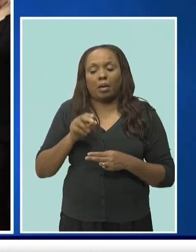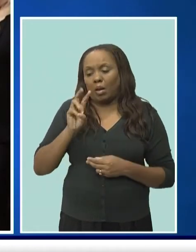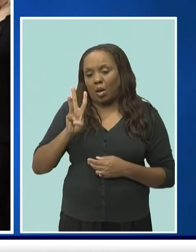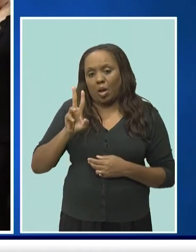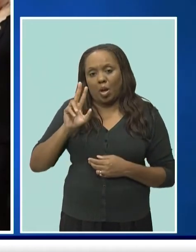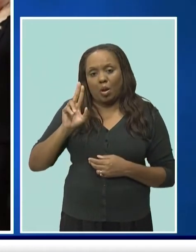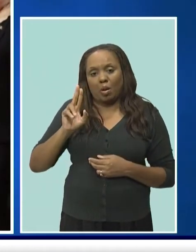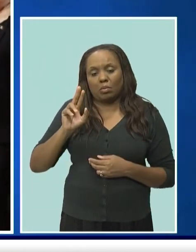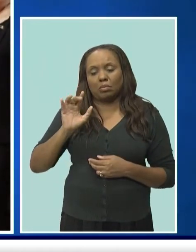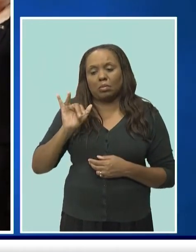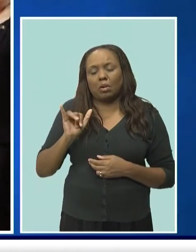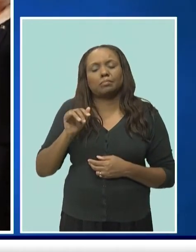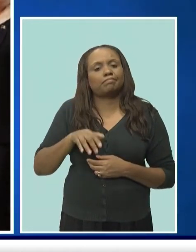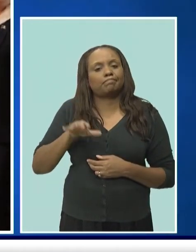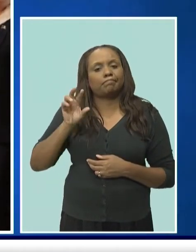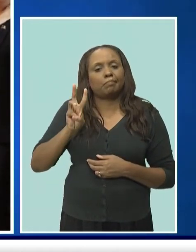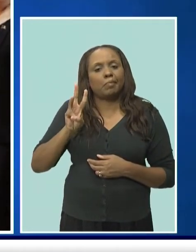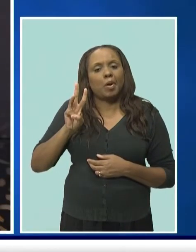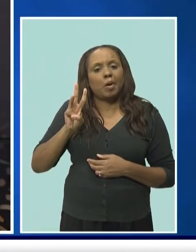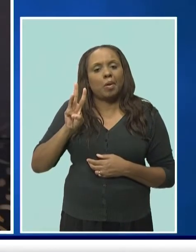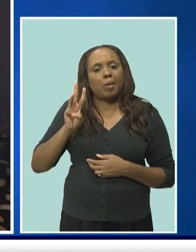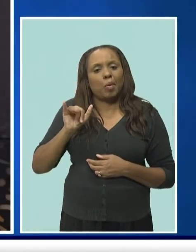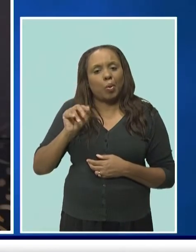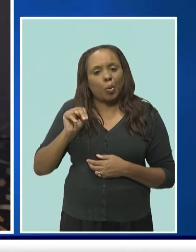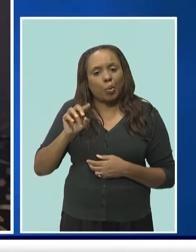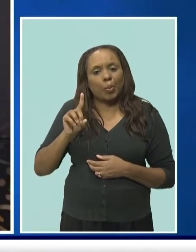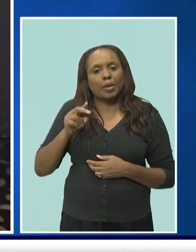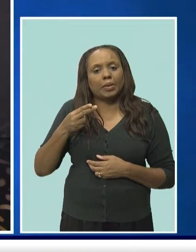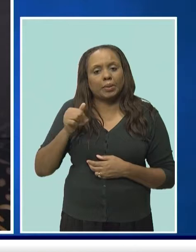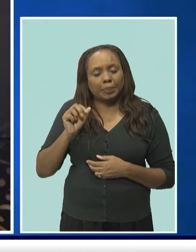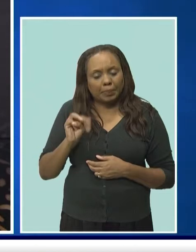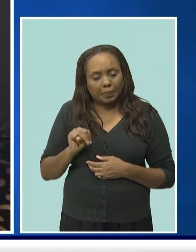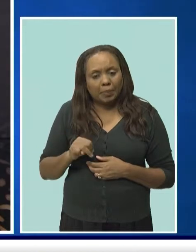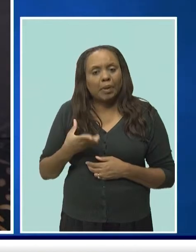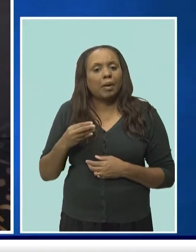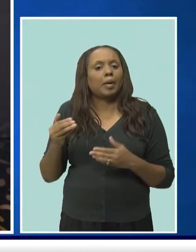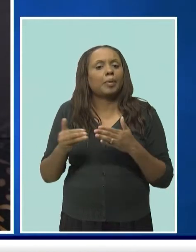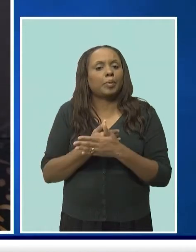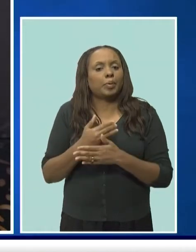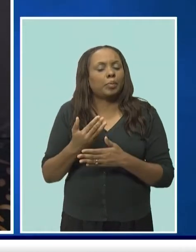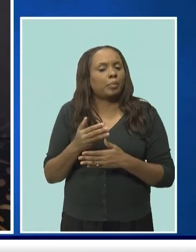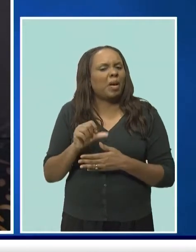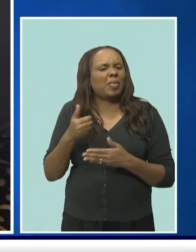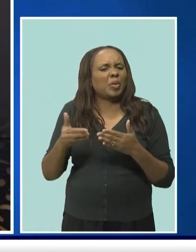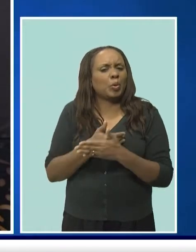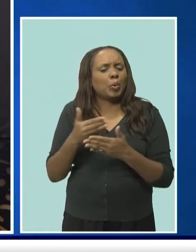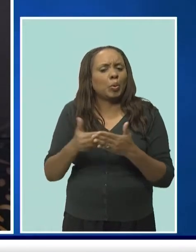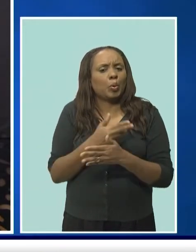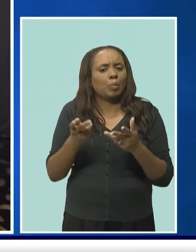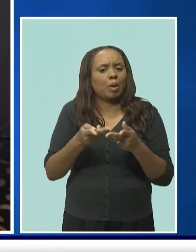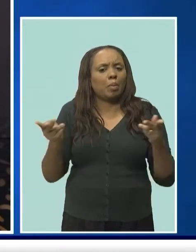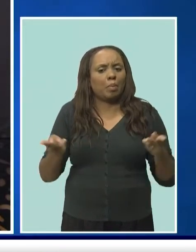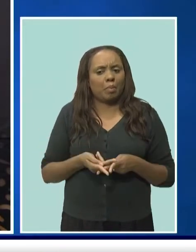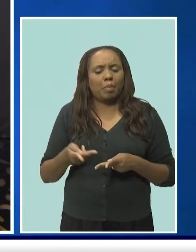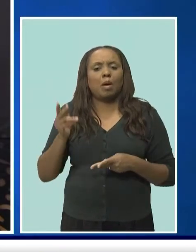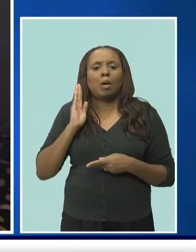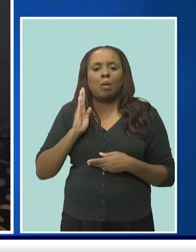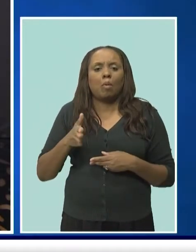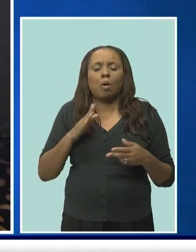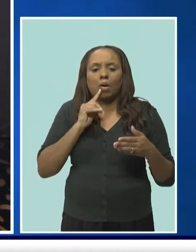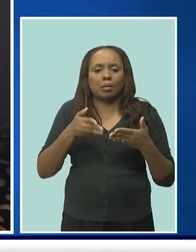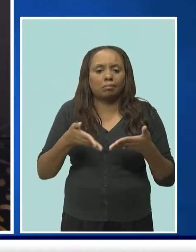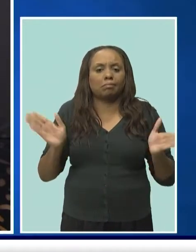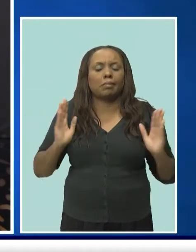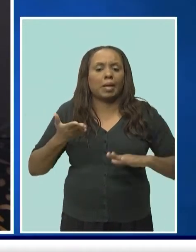we will also have new properties developed over the next 2 years that will significantly expand our